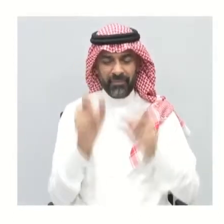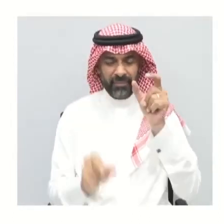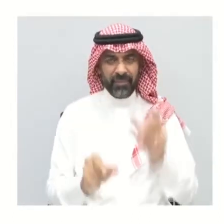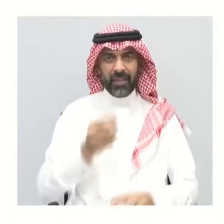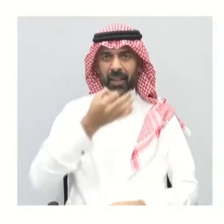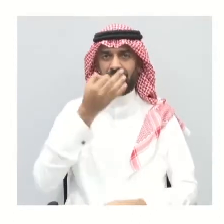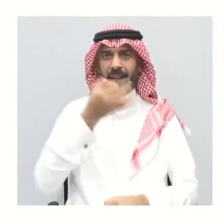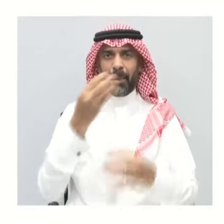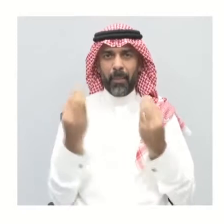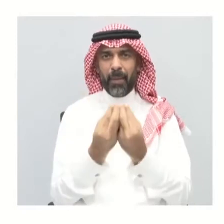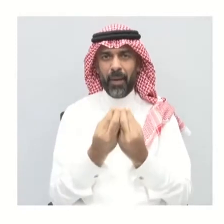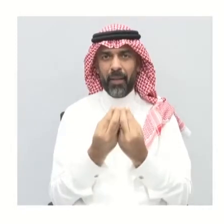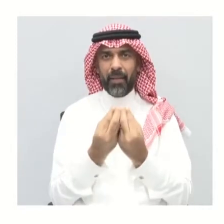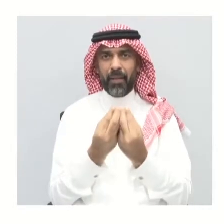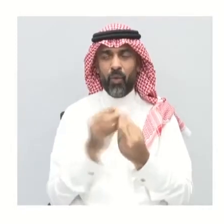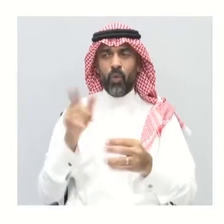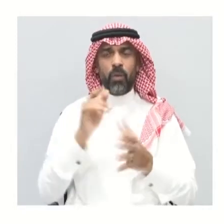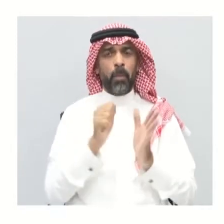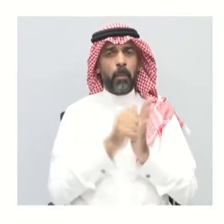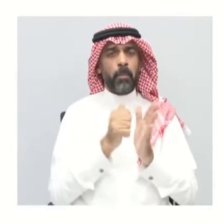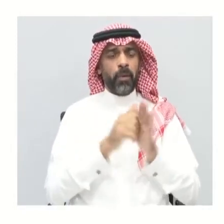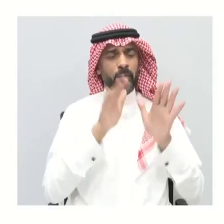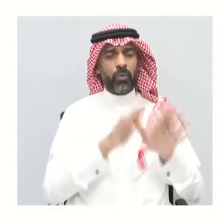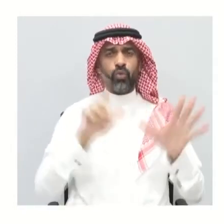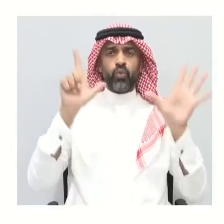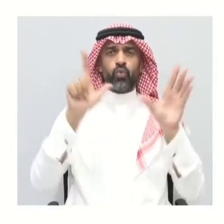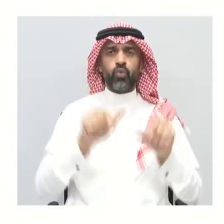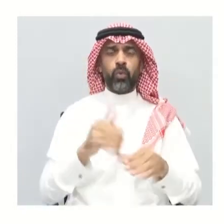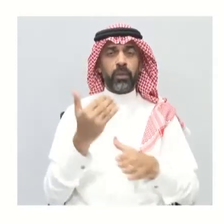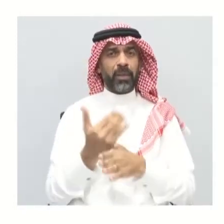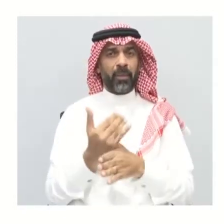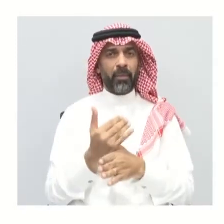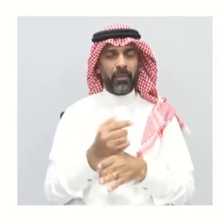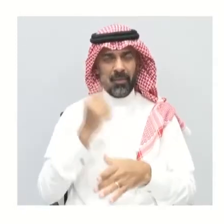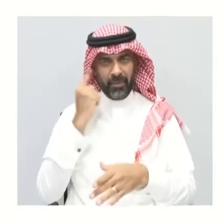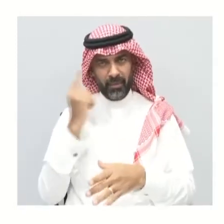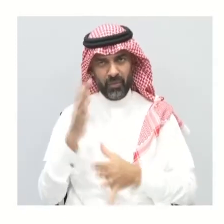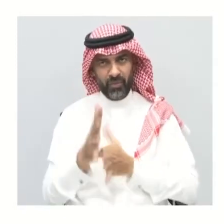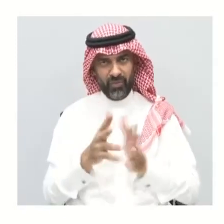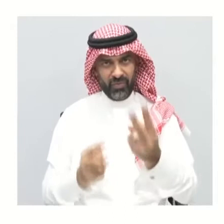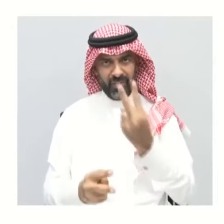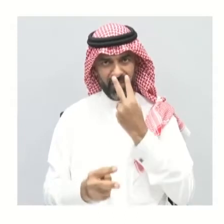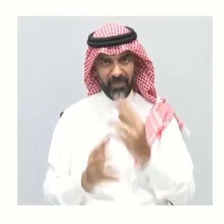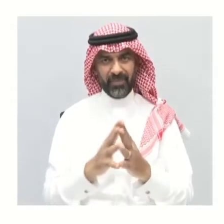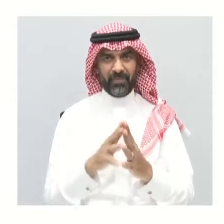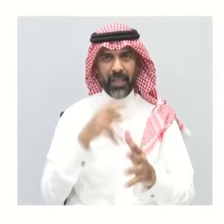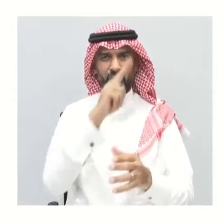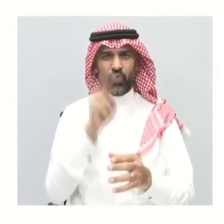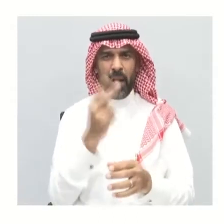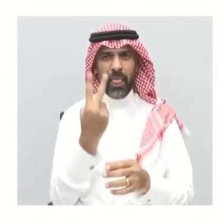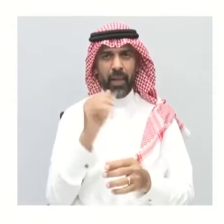have been staying home all week. So let's listen to their conversation and answer 2